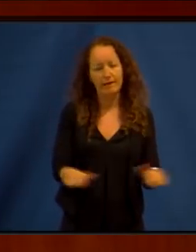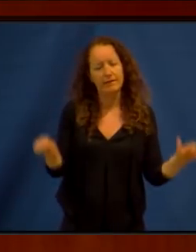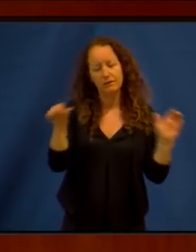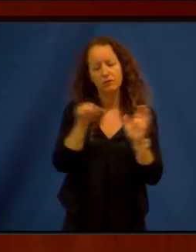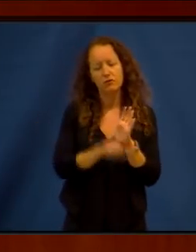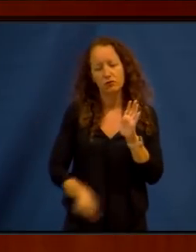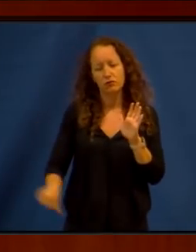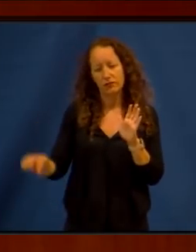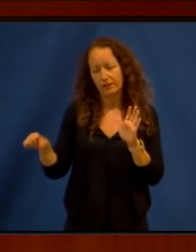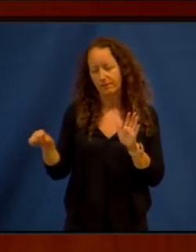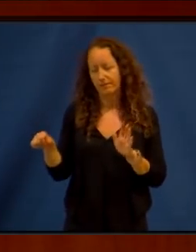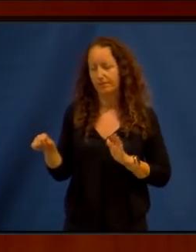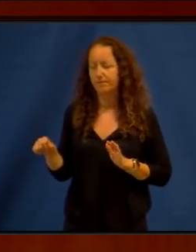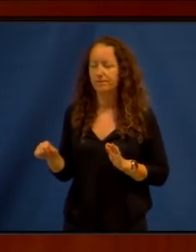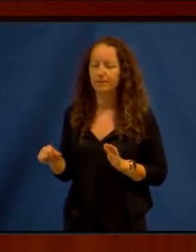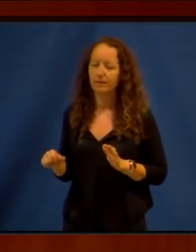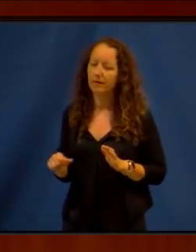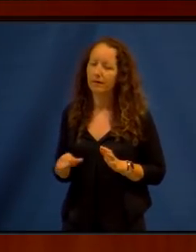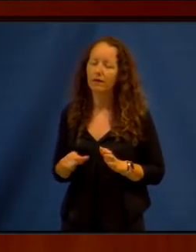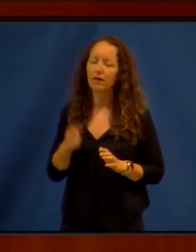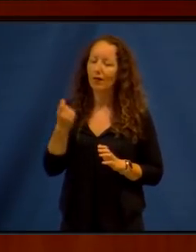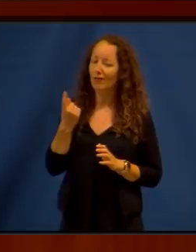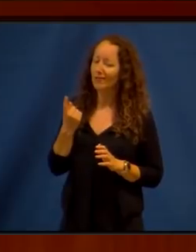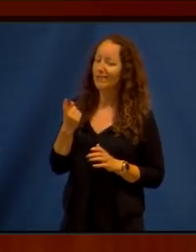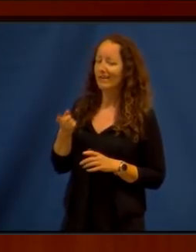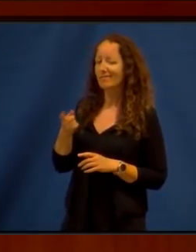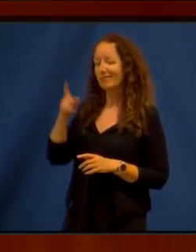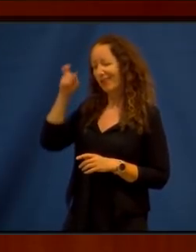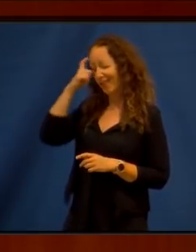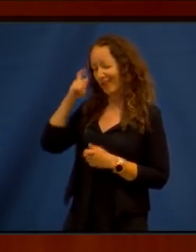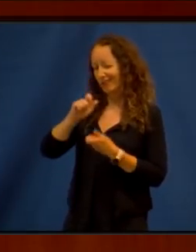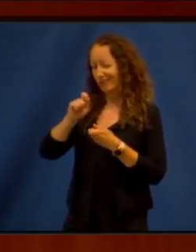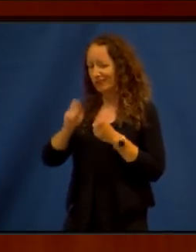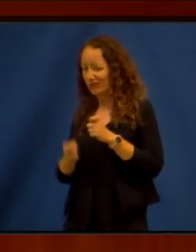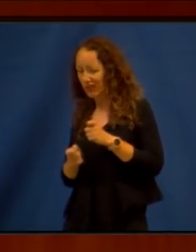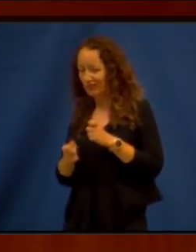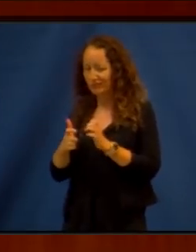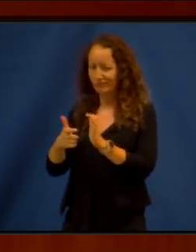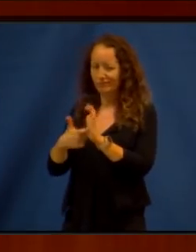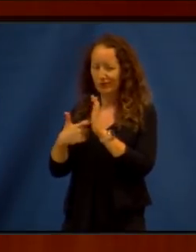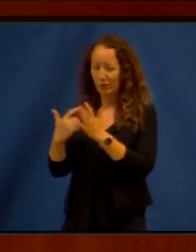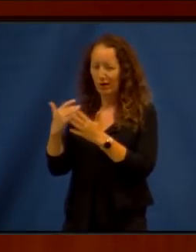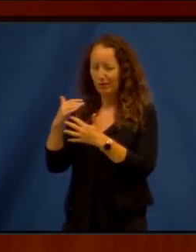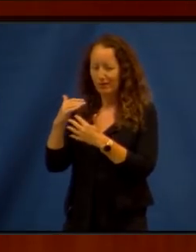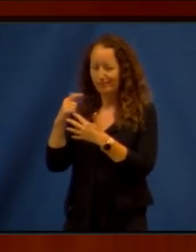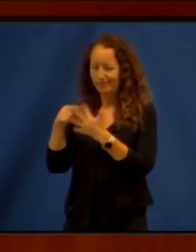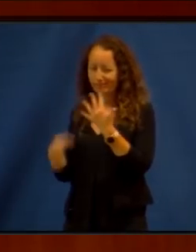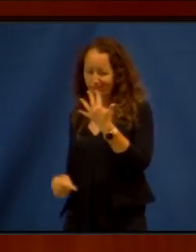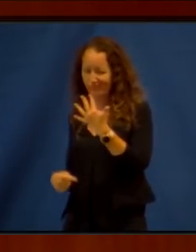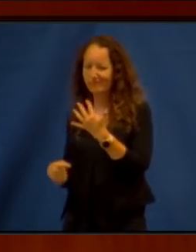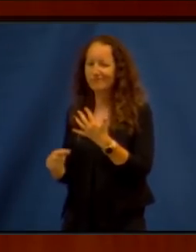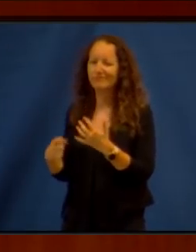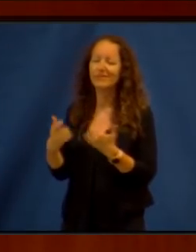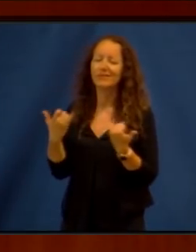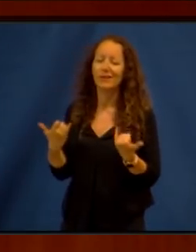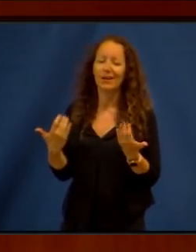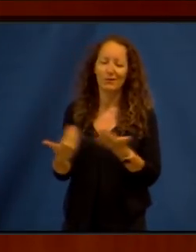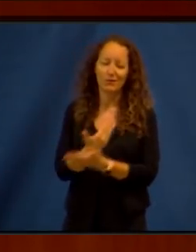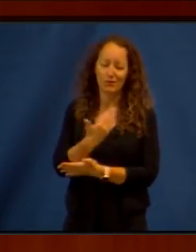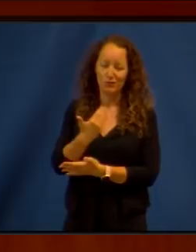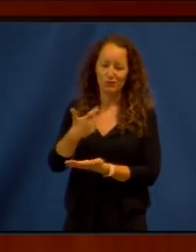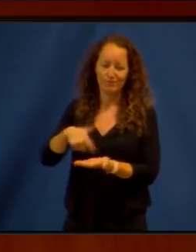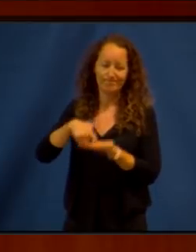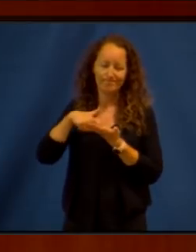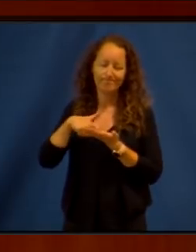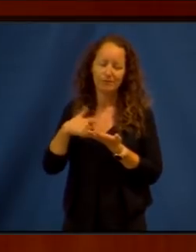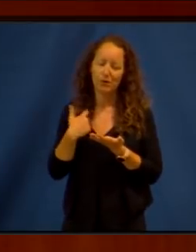that are allowed under the new standards that have been released by the governor. One of the things that we want to keep in mind as well is that